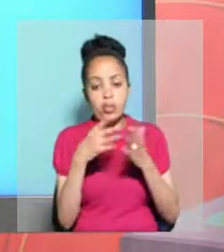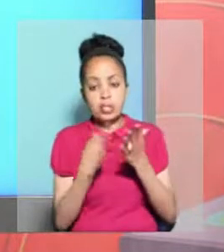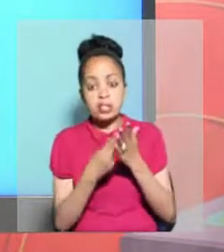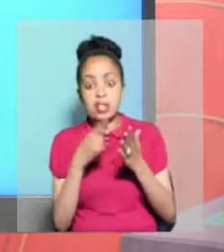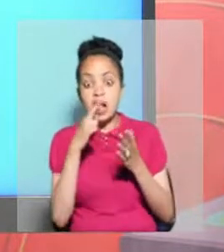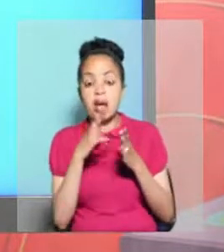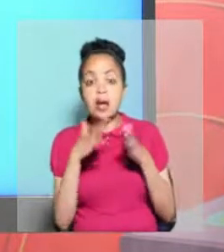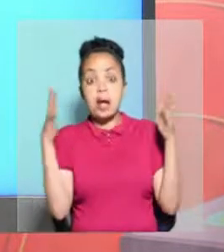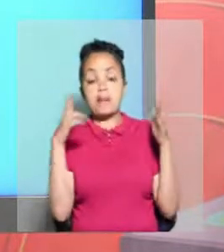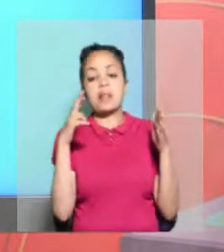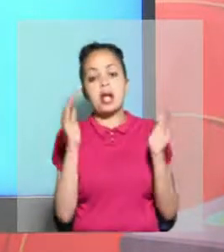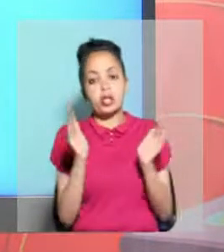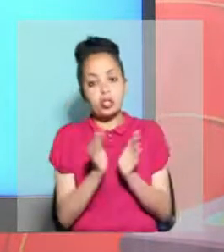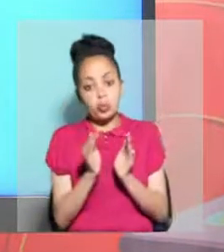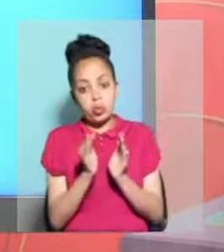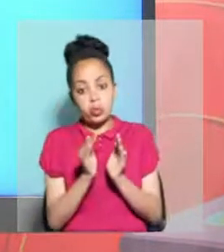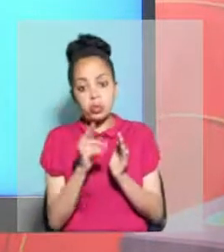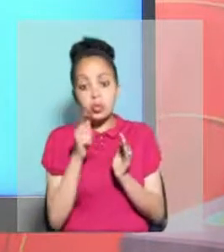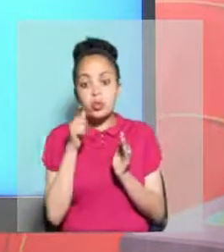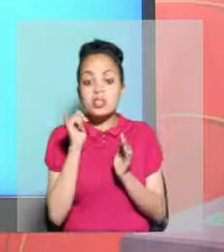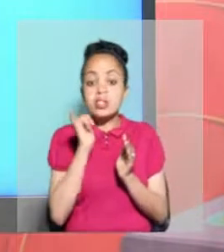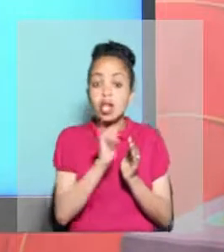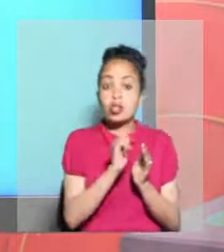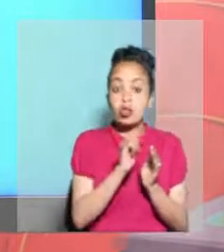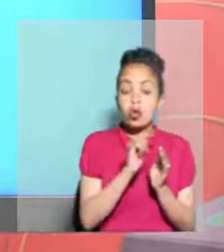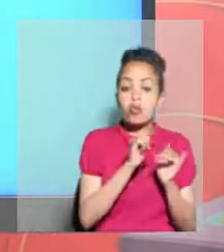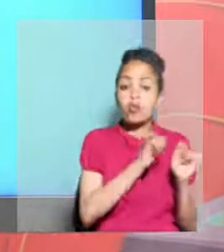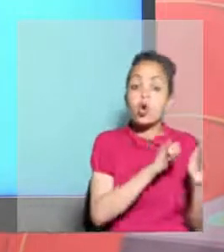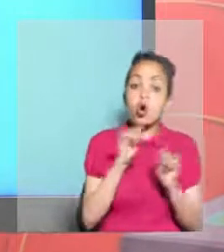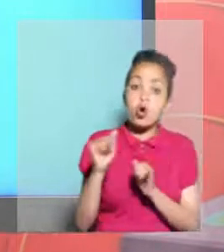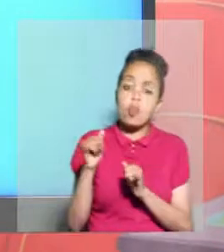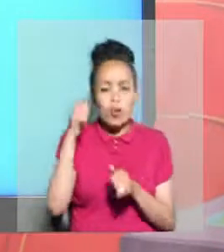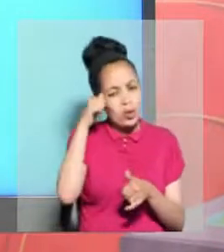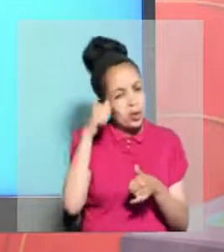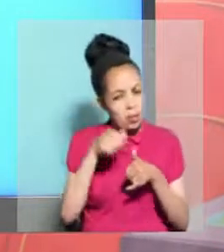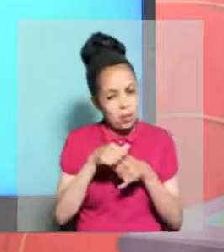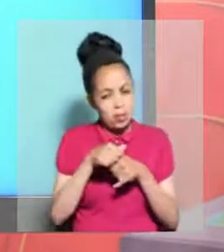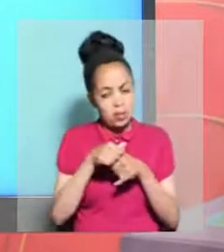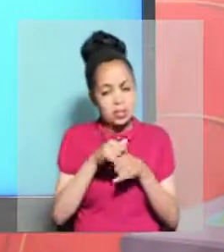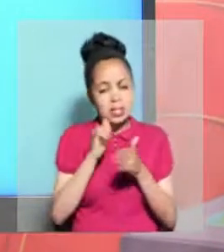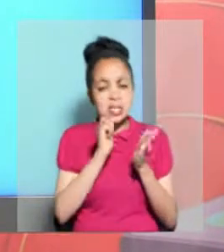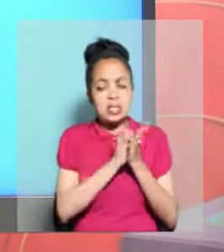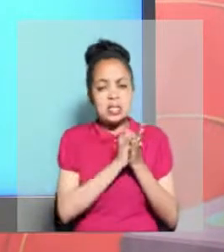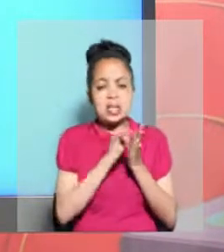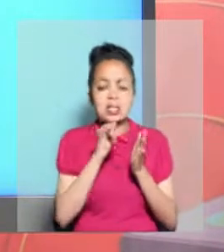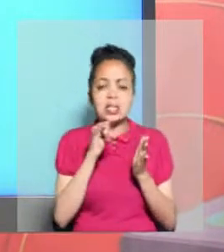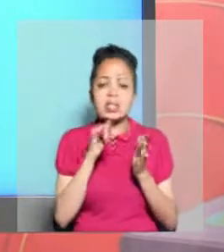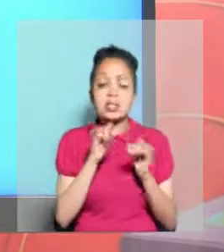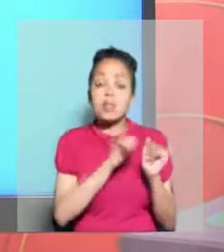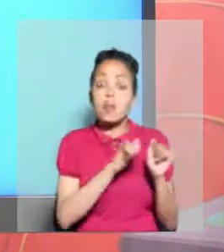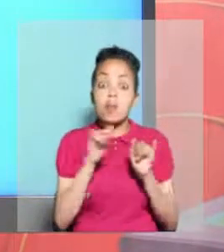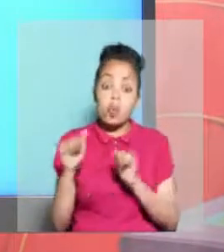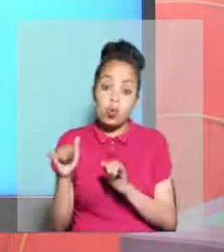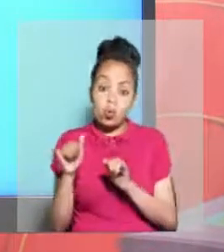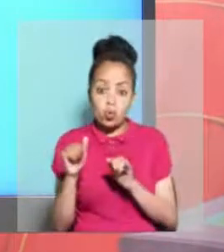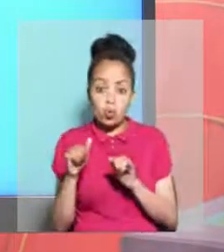R capital, R small, which is that of a monohybrid. Remember that for that of a monohybrid